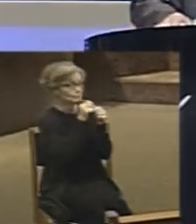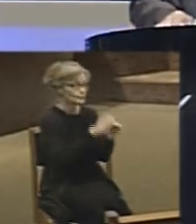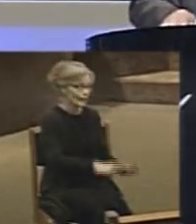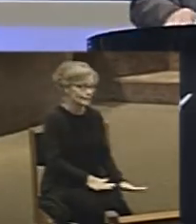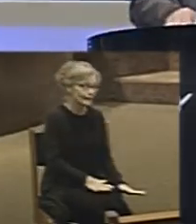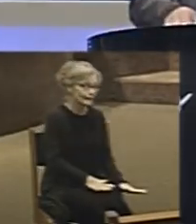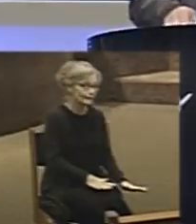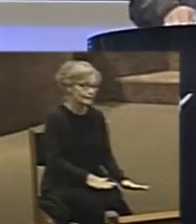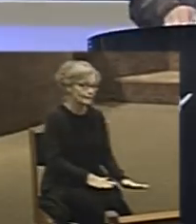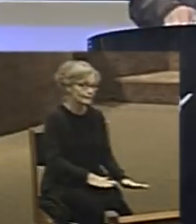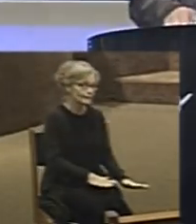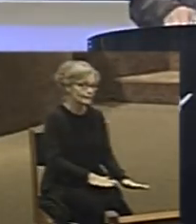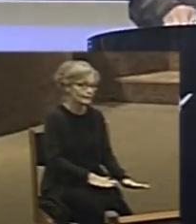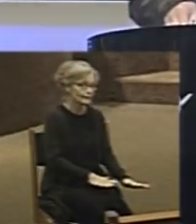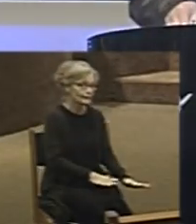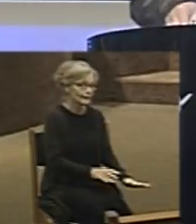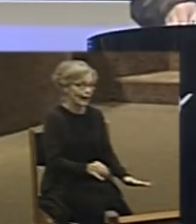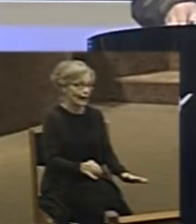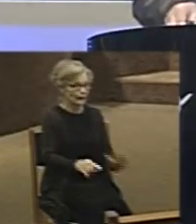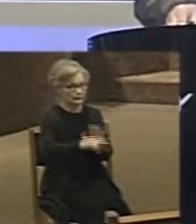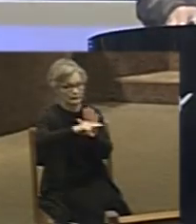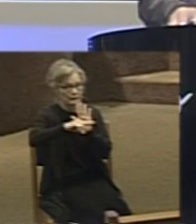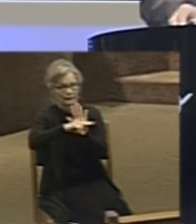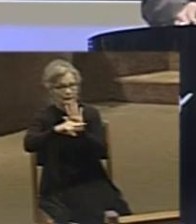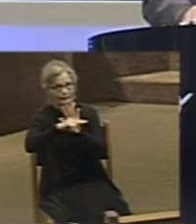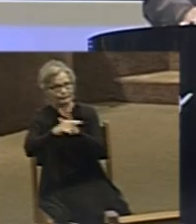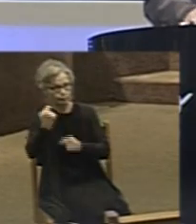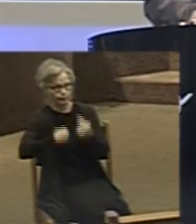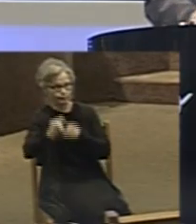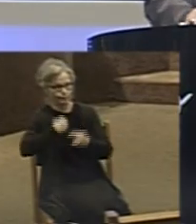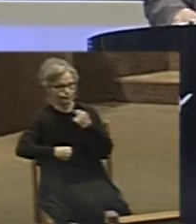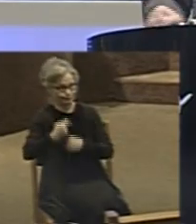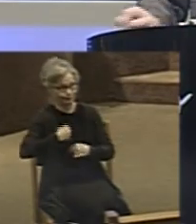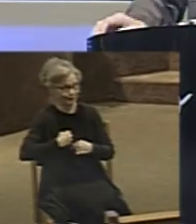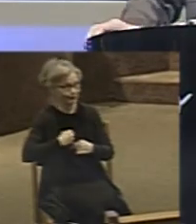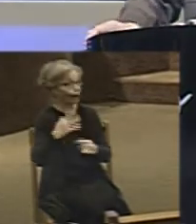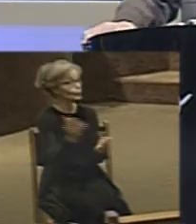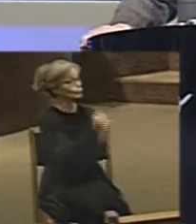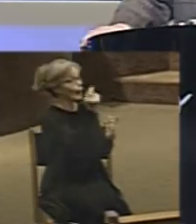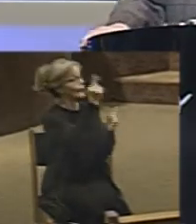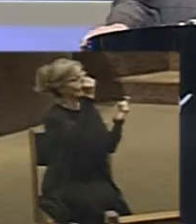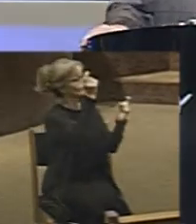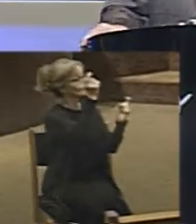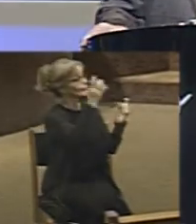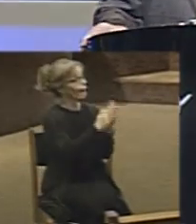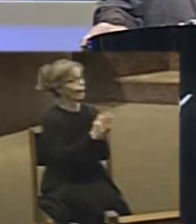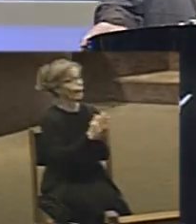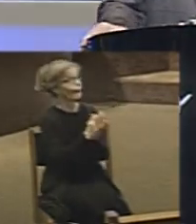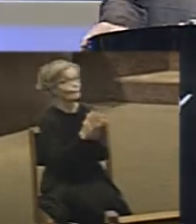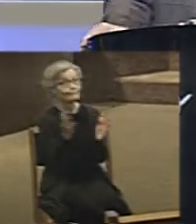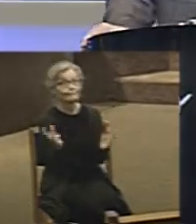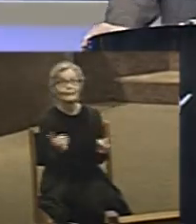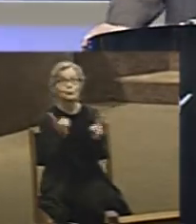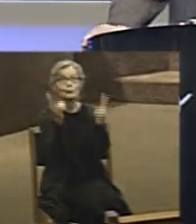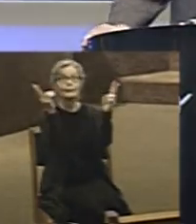blessings and buffetings, our triumphs, our trials, our victories,